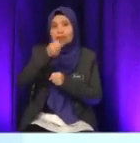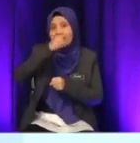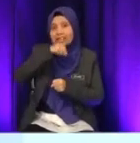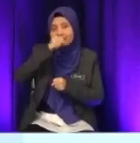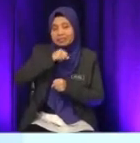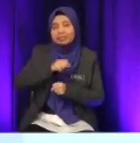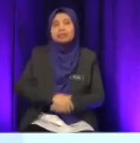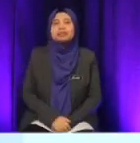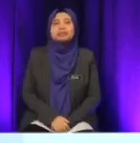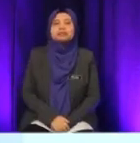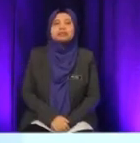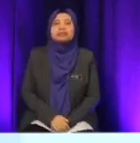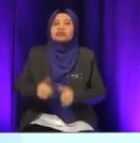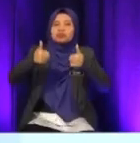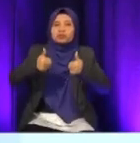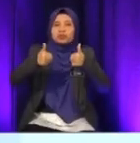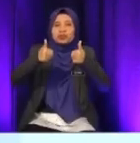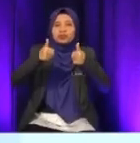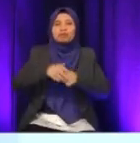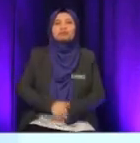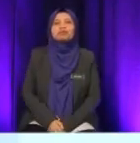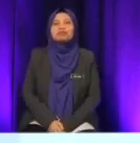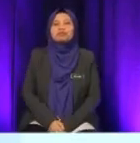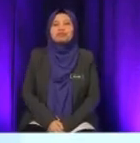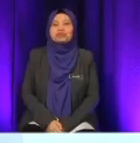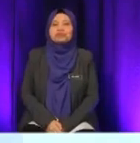sticks? Okay. Well done, everyone. Good job. Good